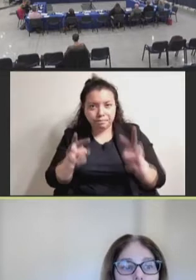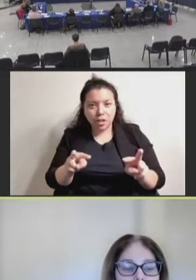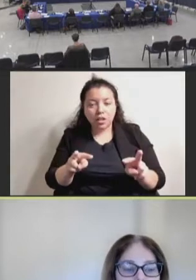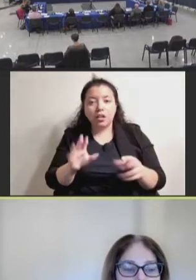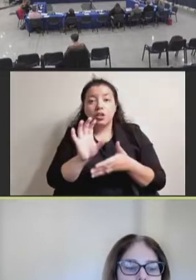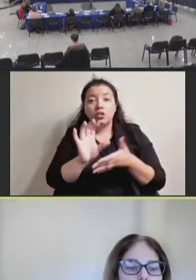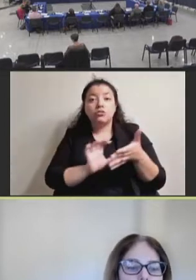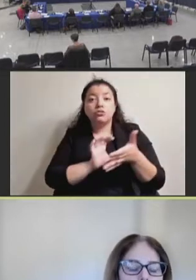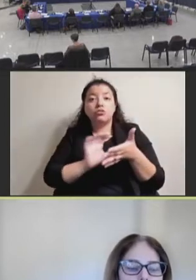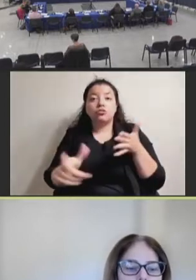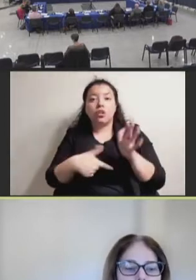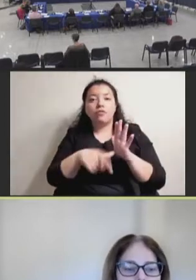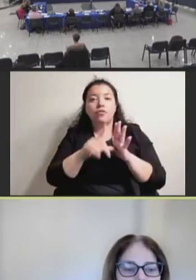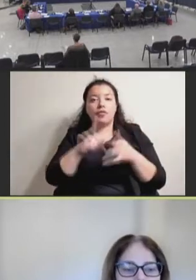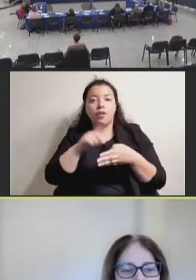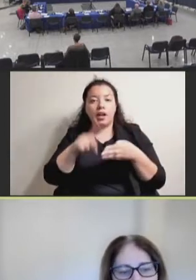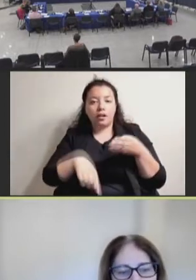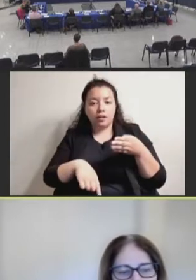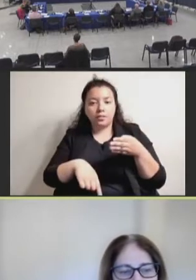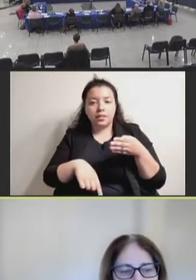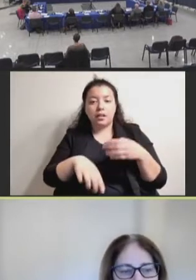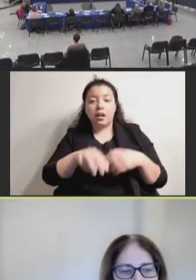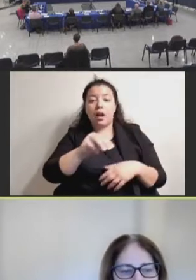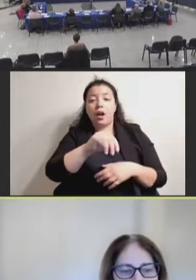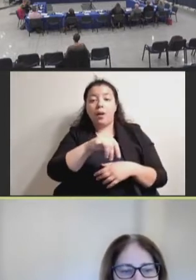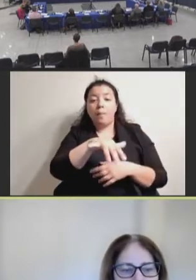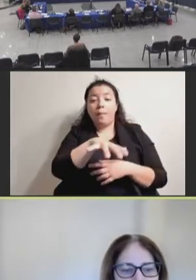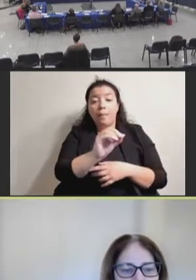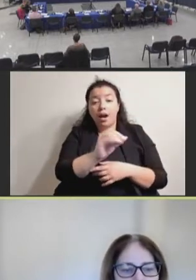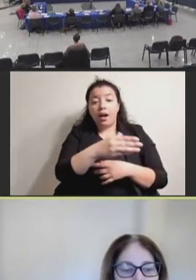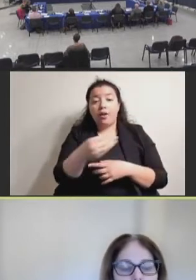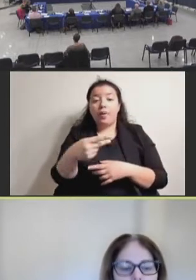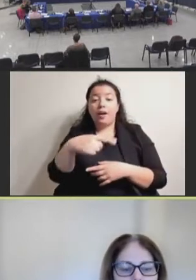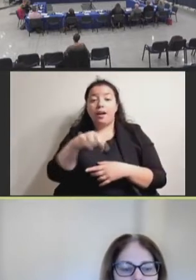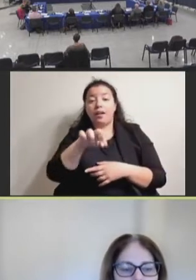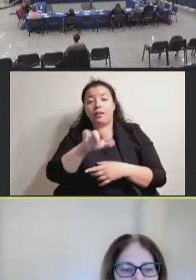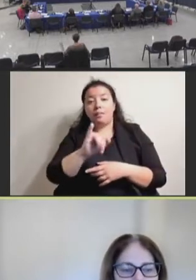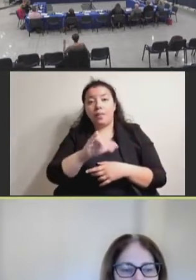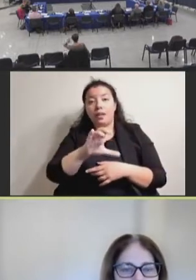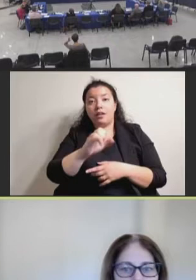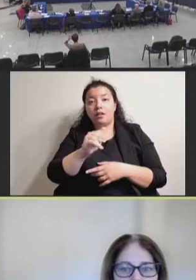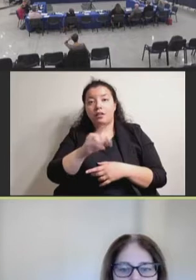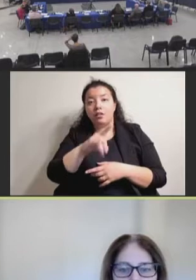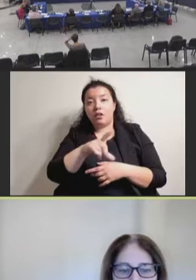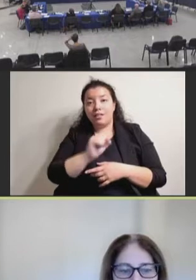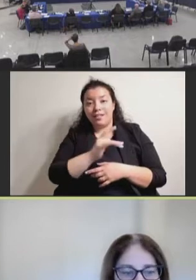chart-reviewed outcomes. Myocarditis, pericarditis is a bit of an exception that was added. The chart review component